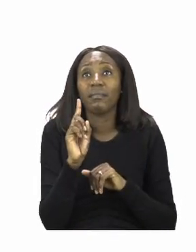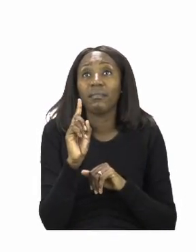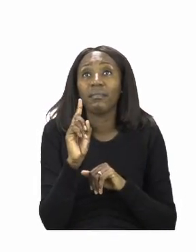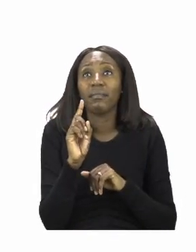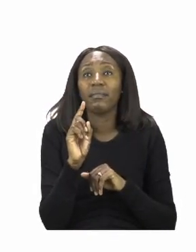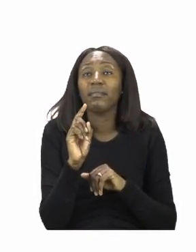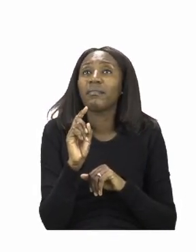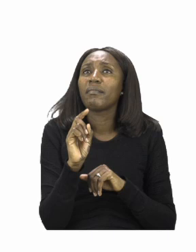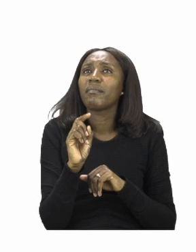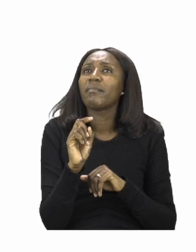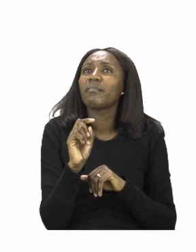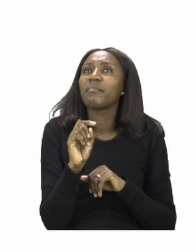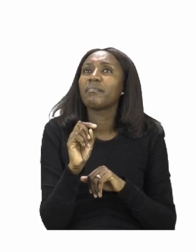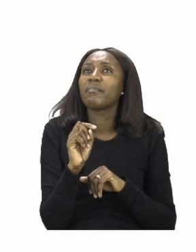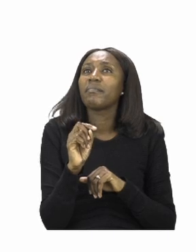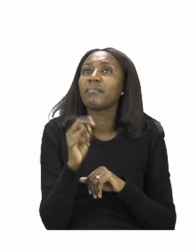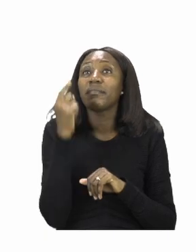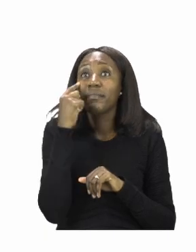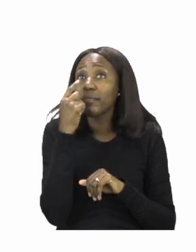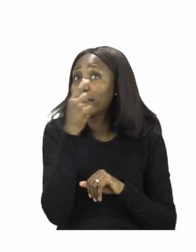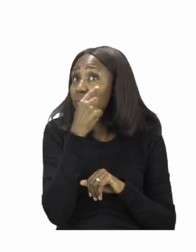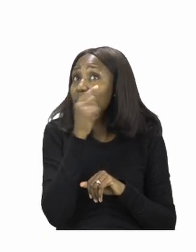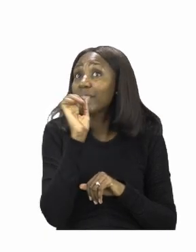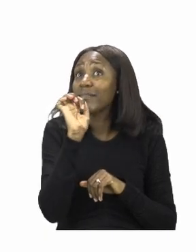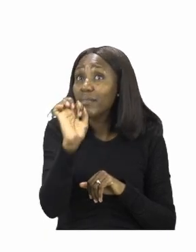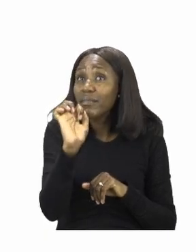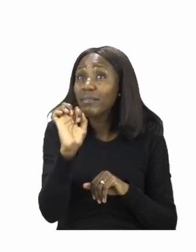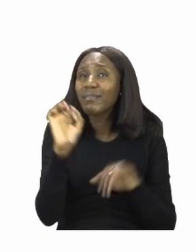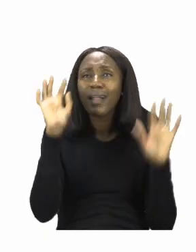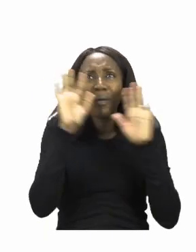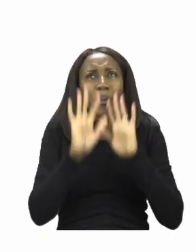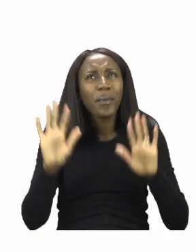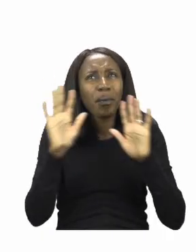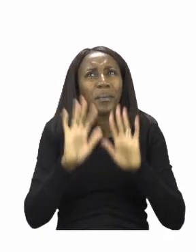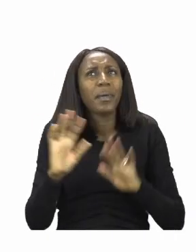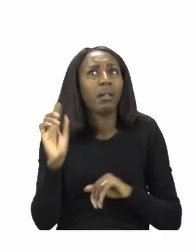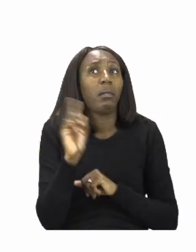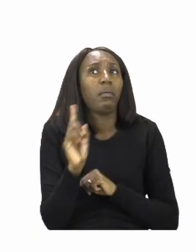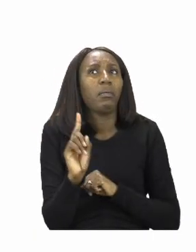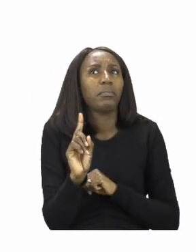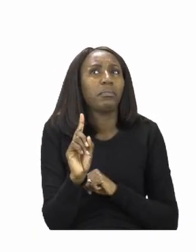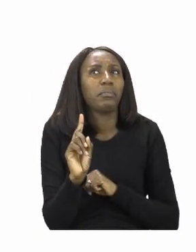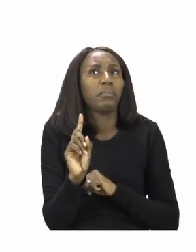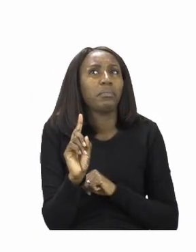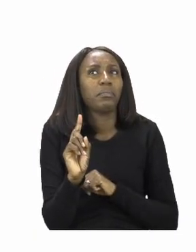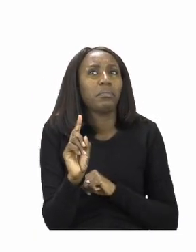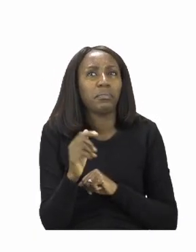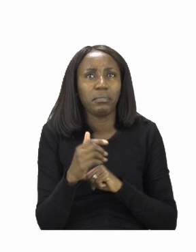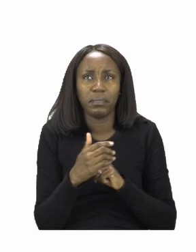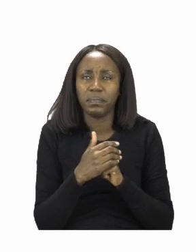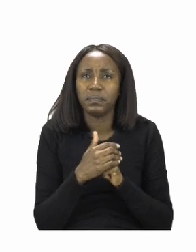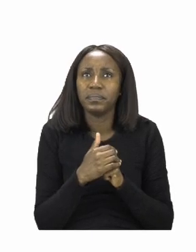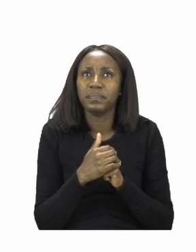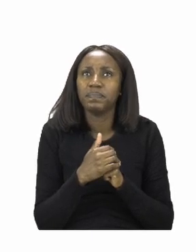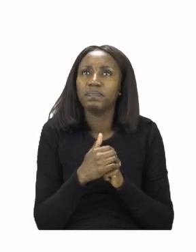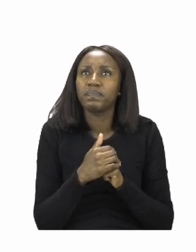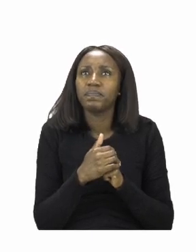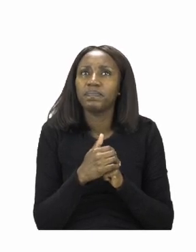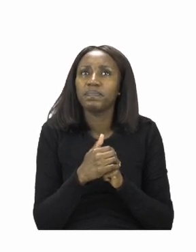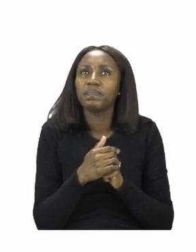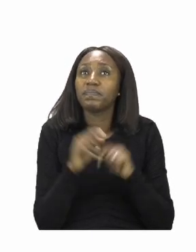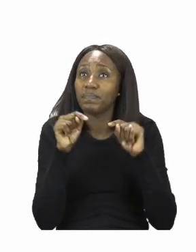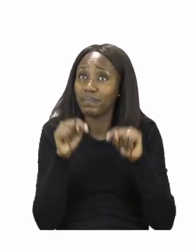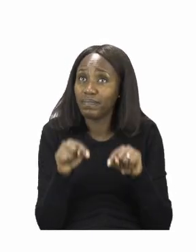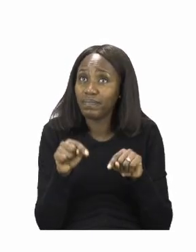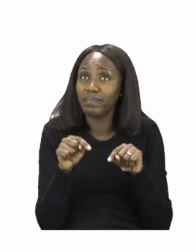What color is your eyes? So now we want to take a